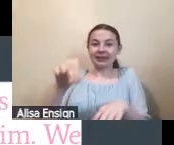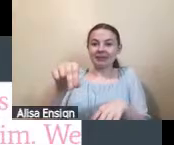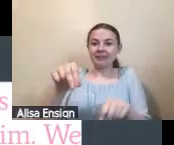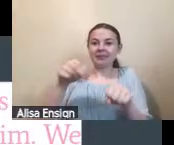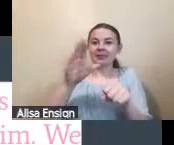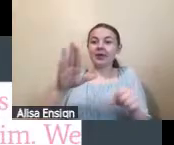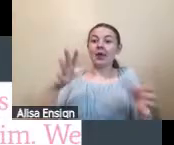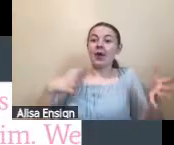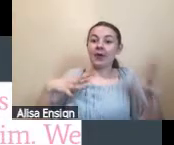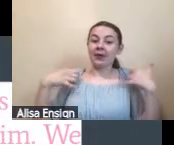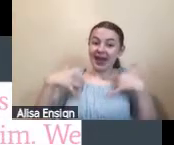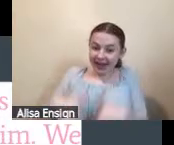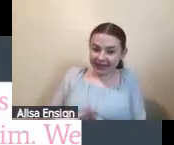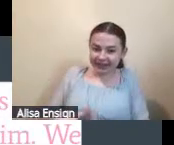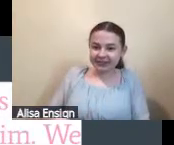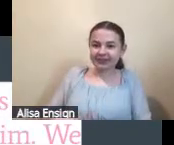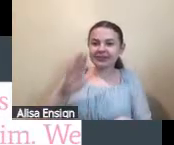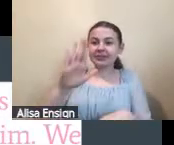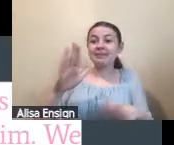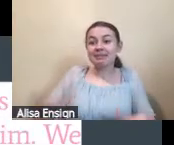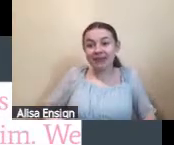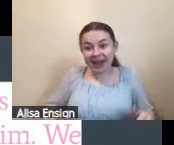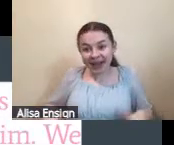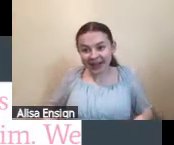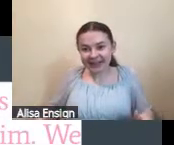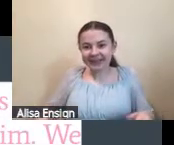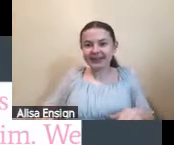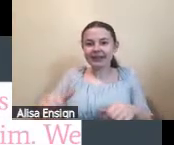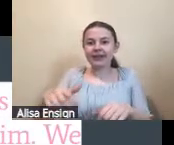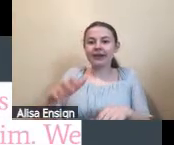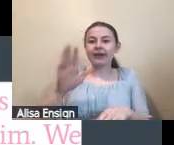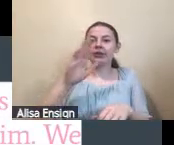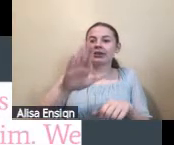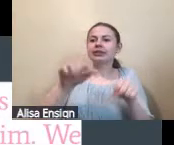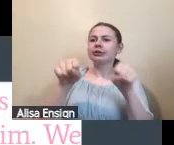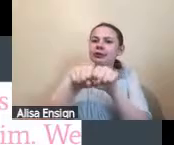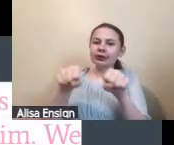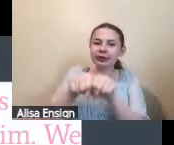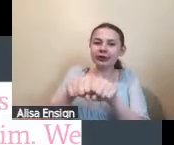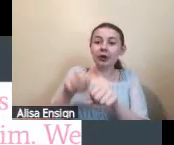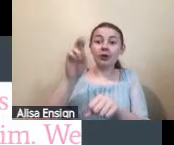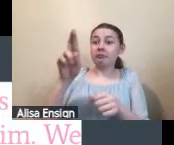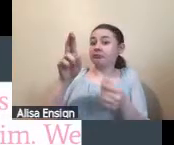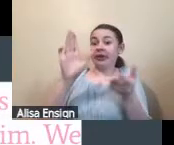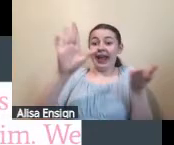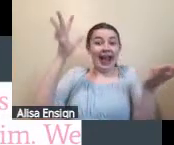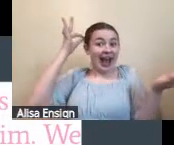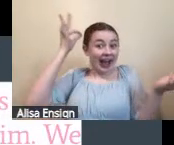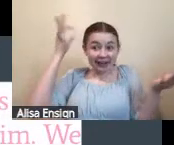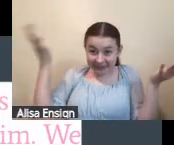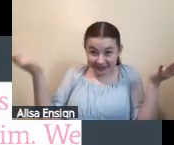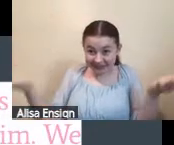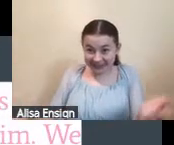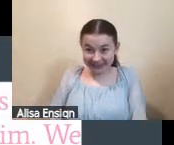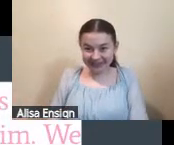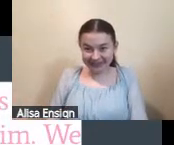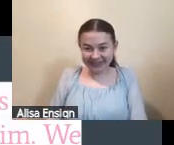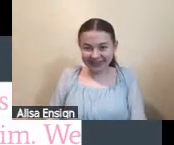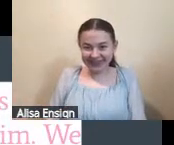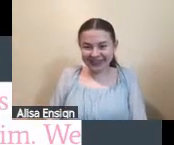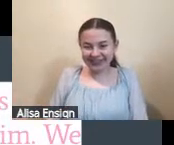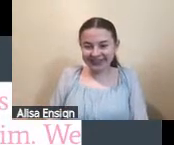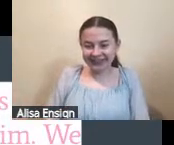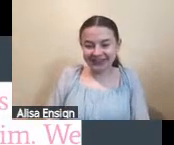many times where we just put a clothespin on someone's jacket or on their pants or whatever, on their shoes or in